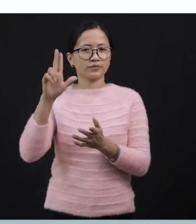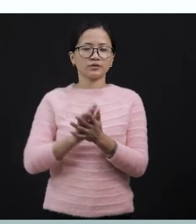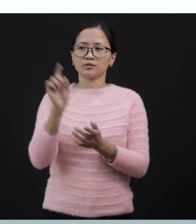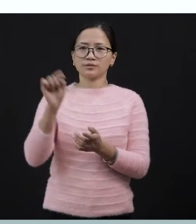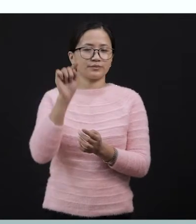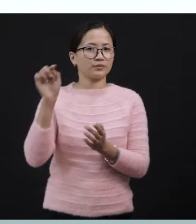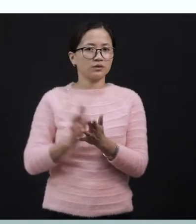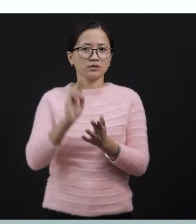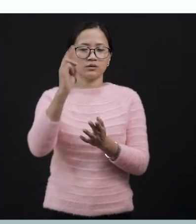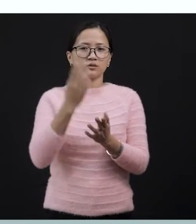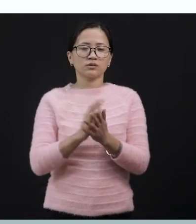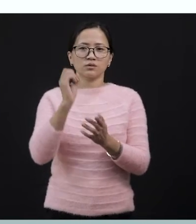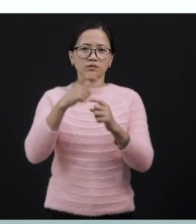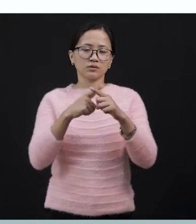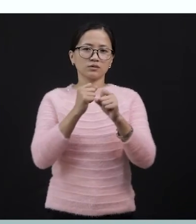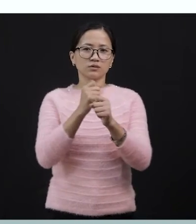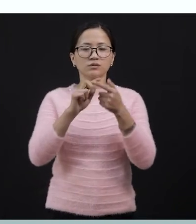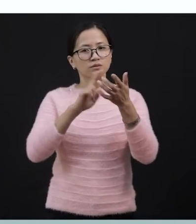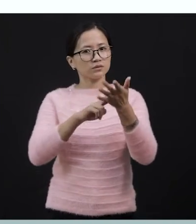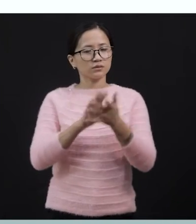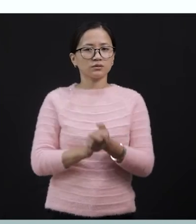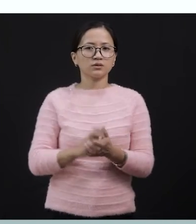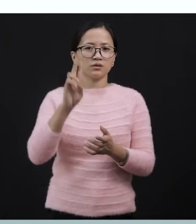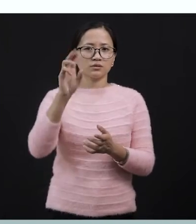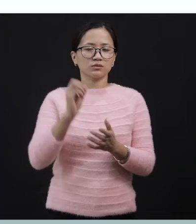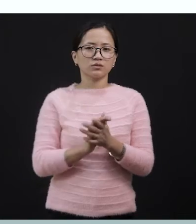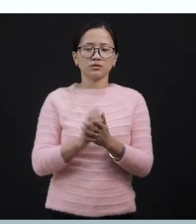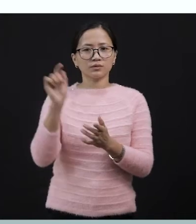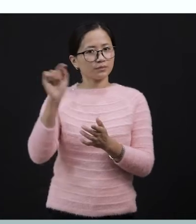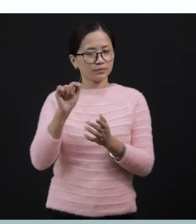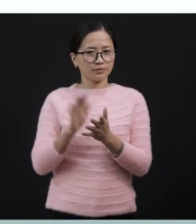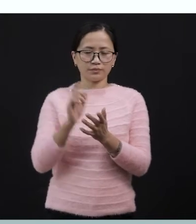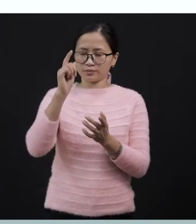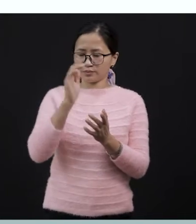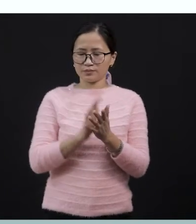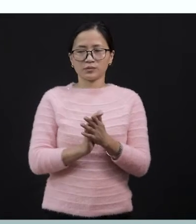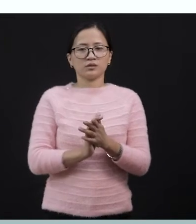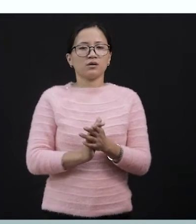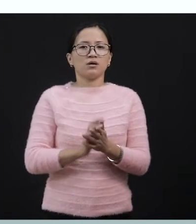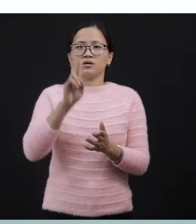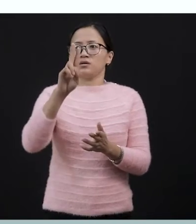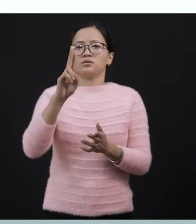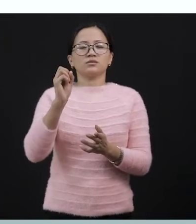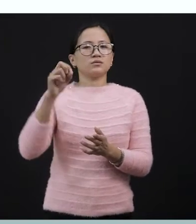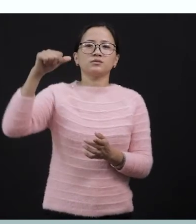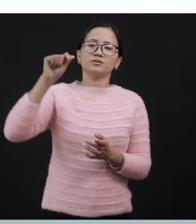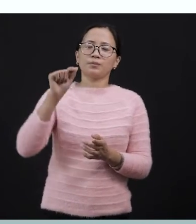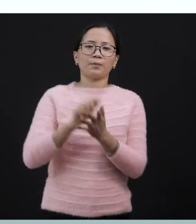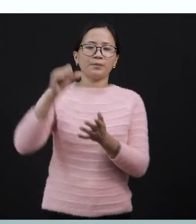And the second is oxygen with 20.9 or 21%.